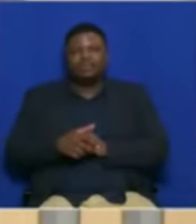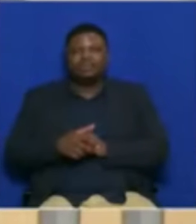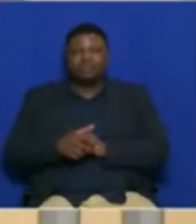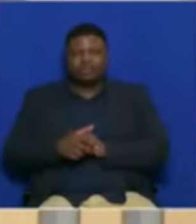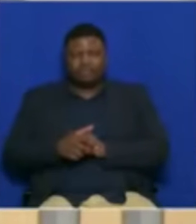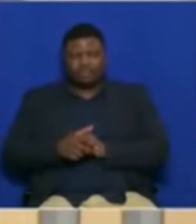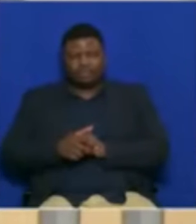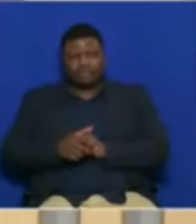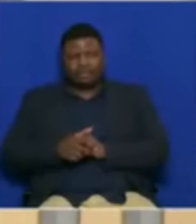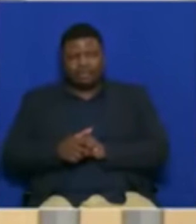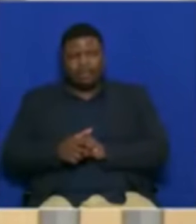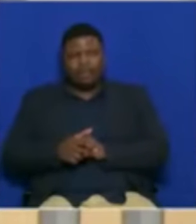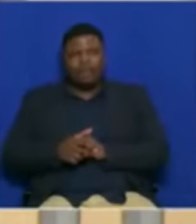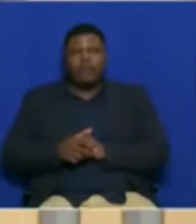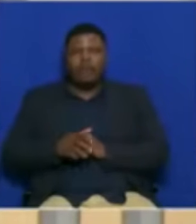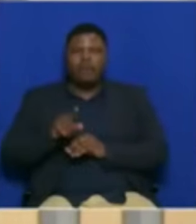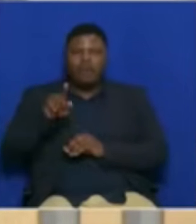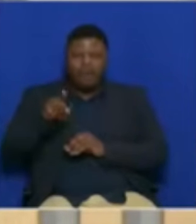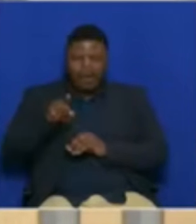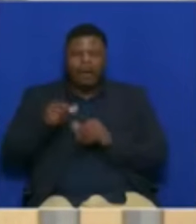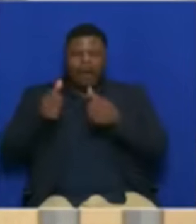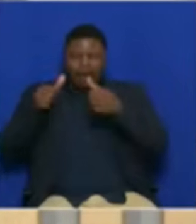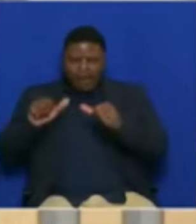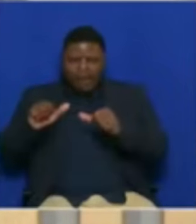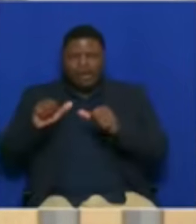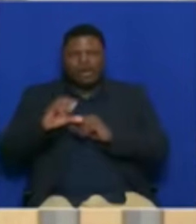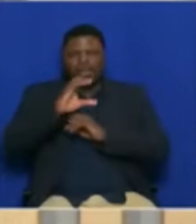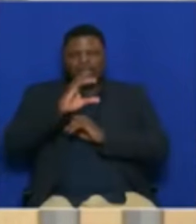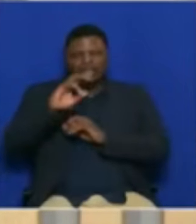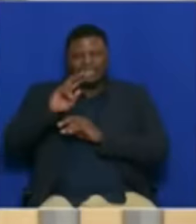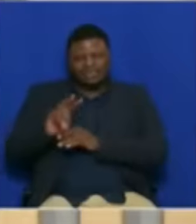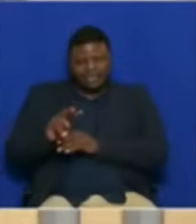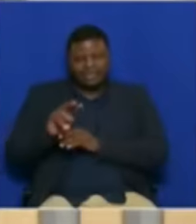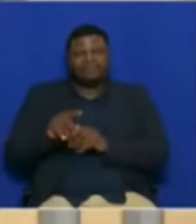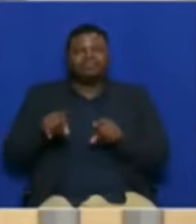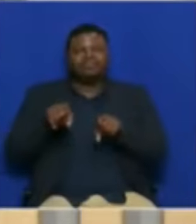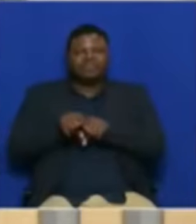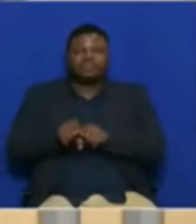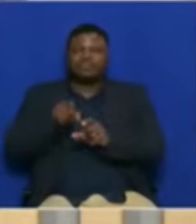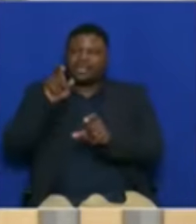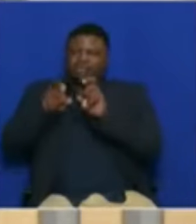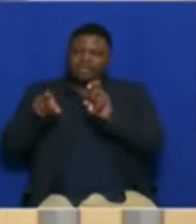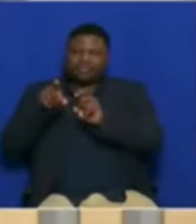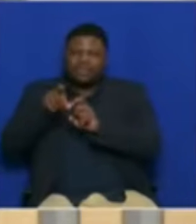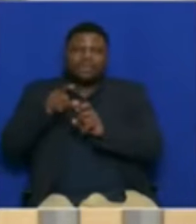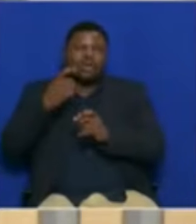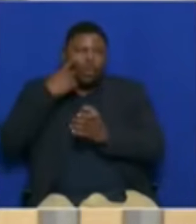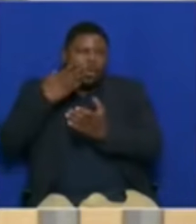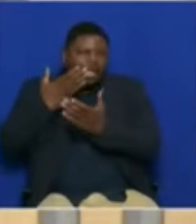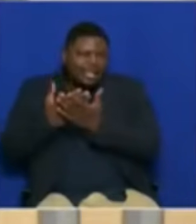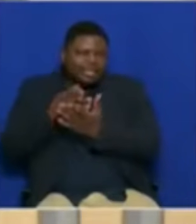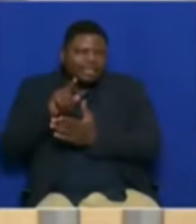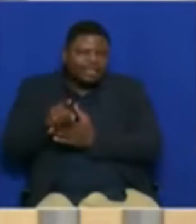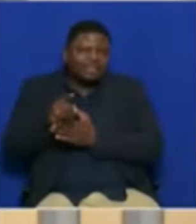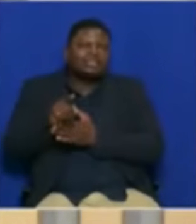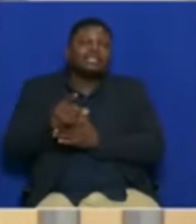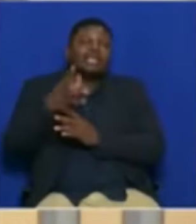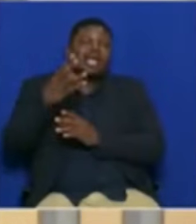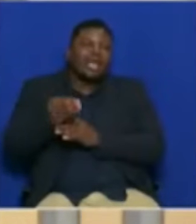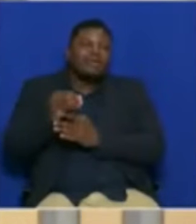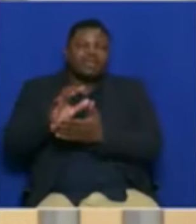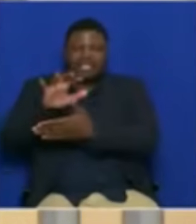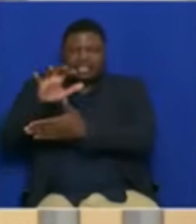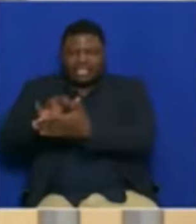the CV, we interviewed witnesses, obtained witness statements, and etc. That added to the